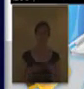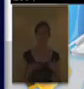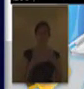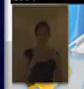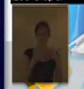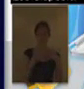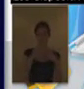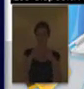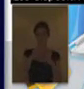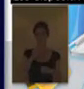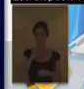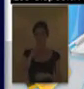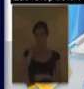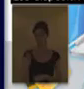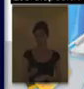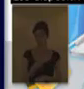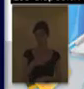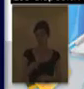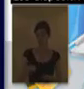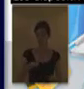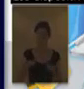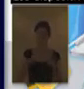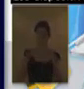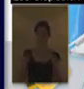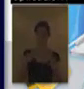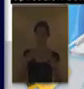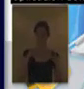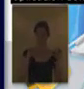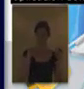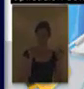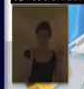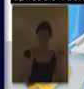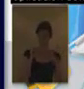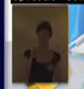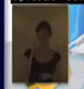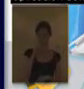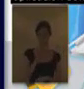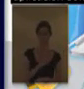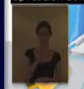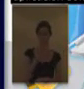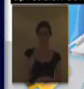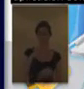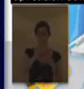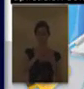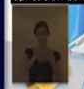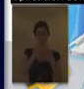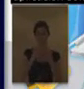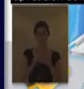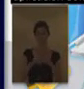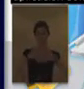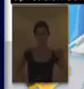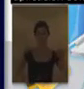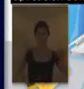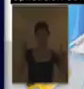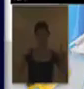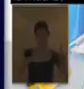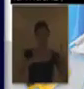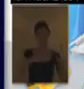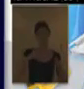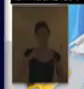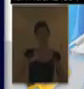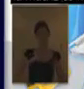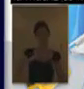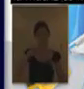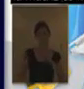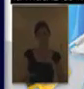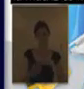The different devices that they can manage the device through the system, rather, the application is a television. In this case, of course, the matrix is